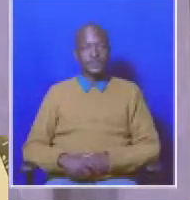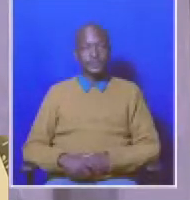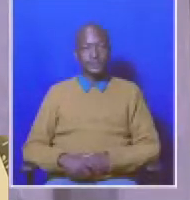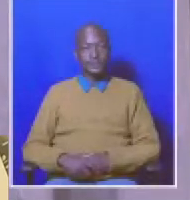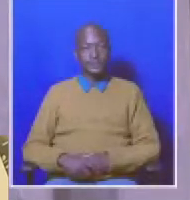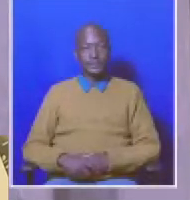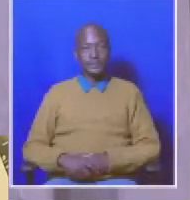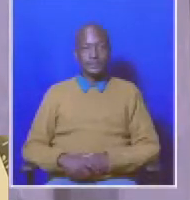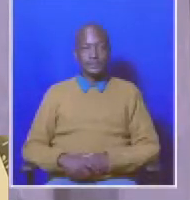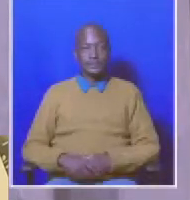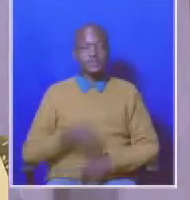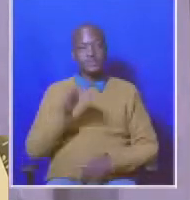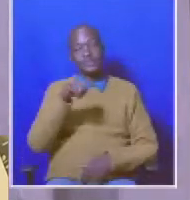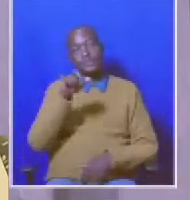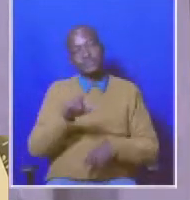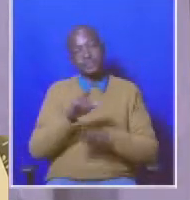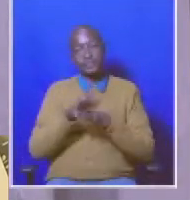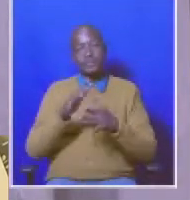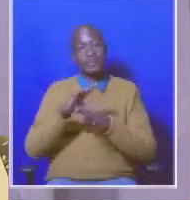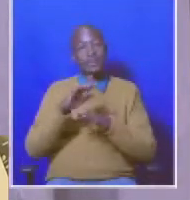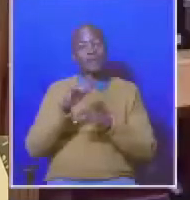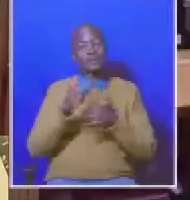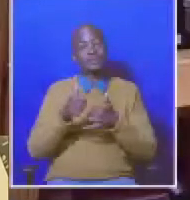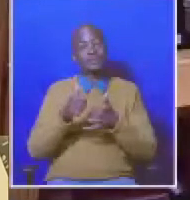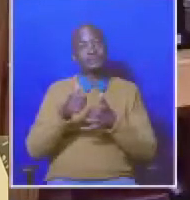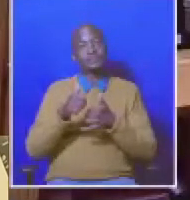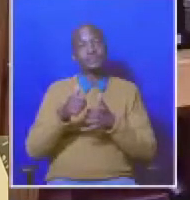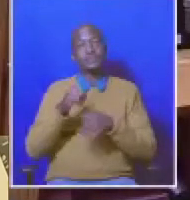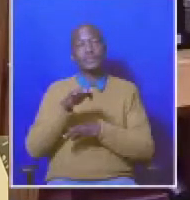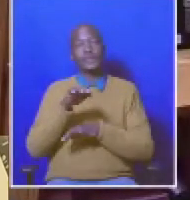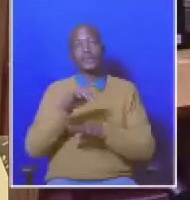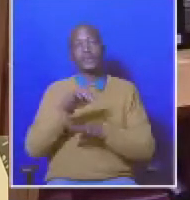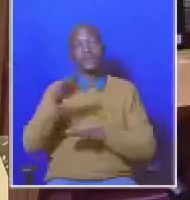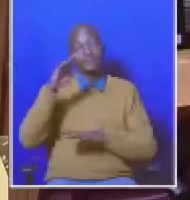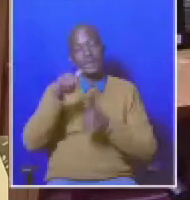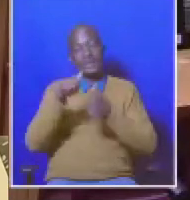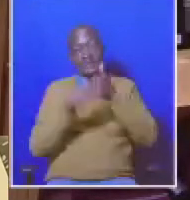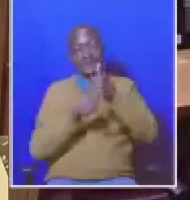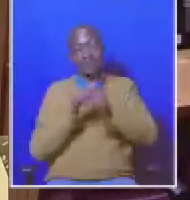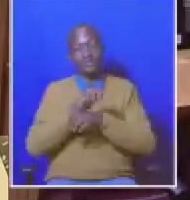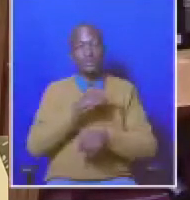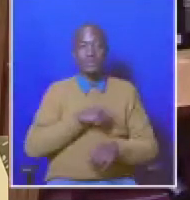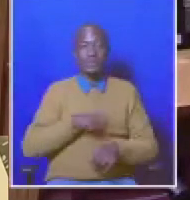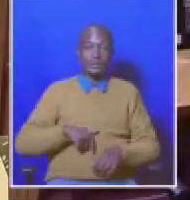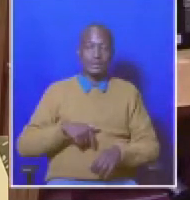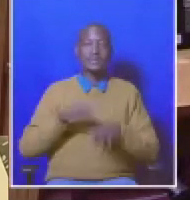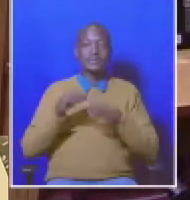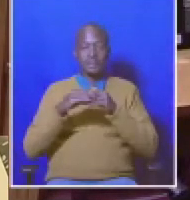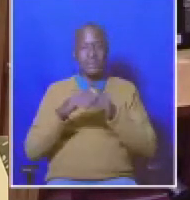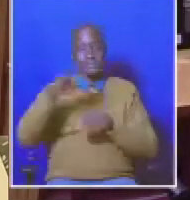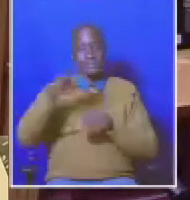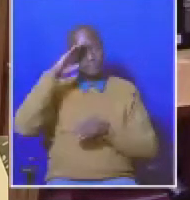Chairperson, good afternoon to you, and good afternoon to the Deputy President, as well as the members of this August House.